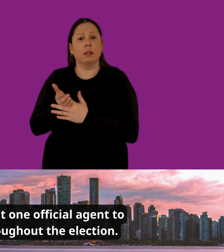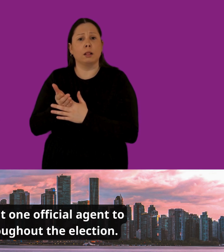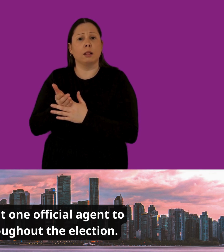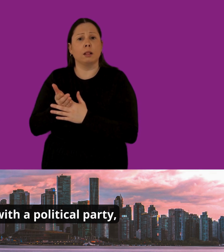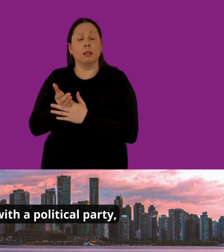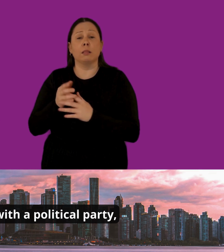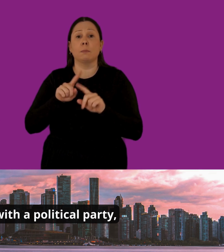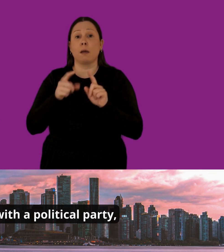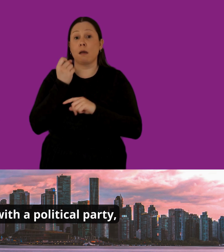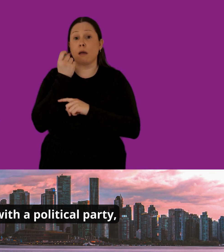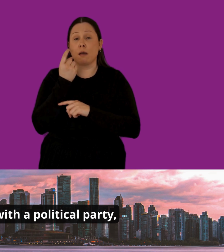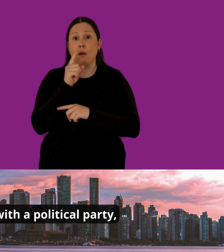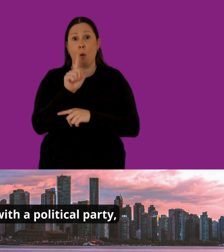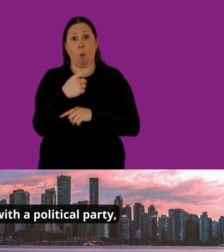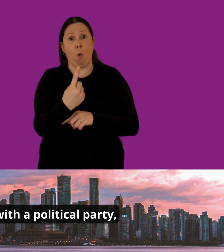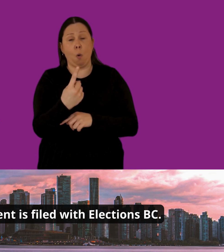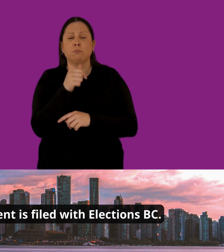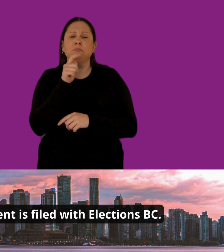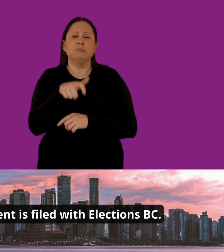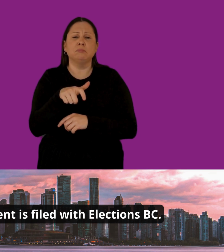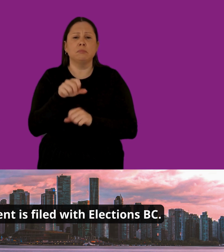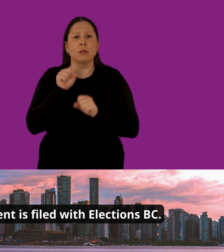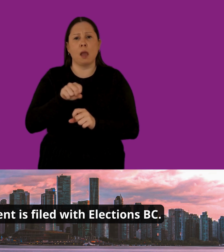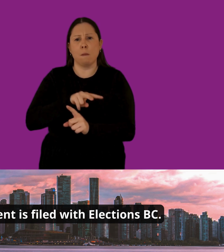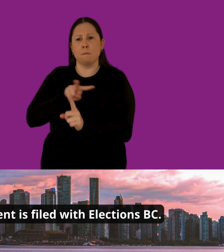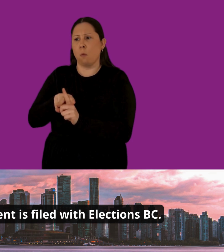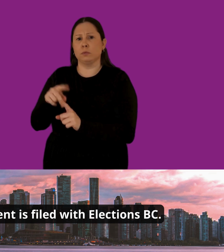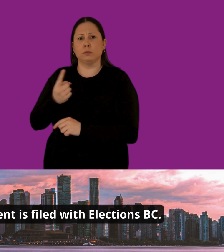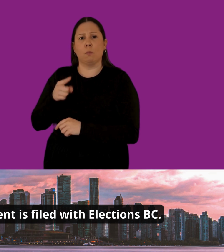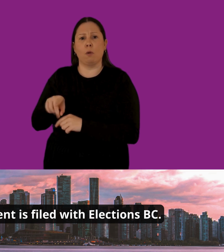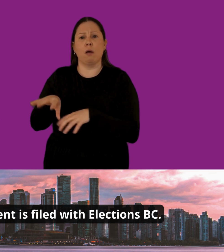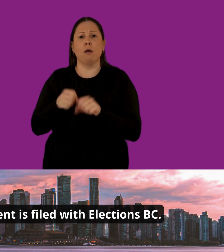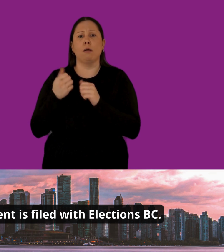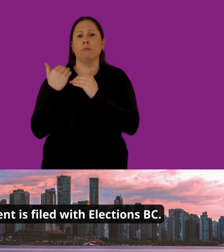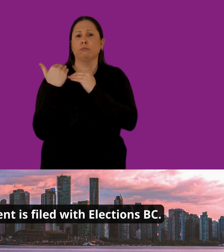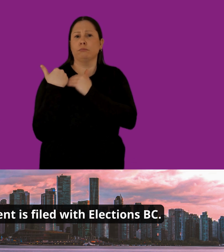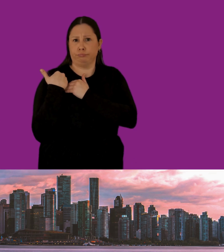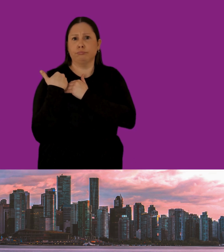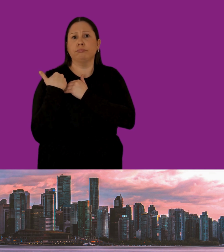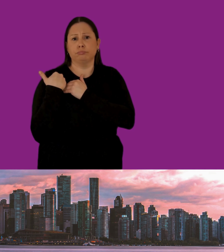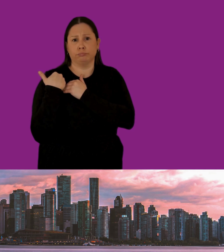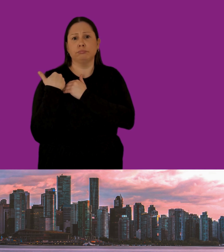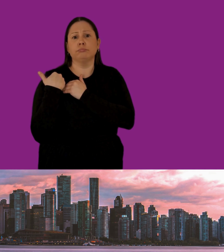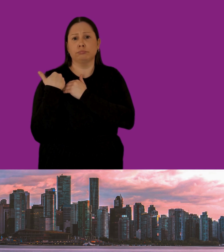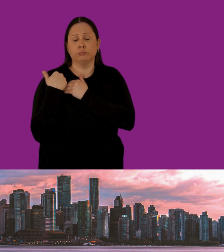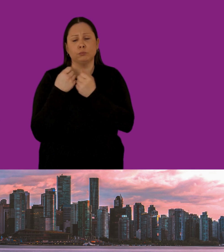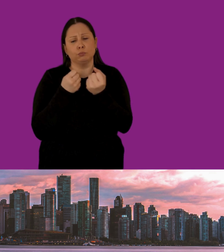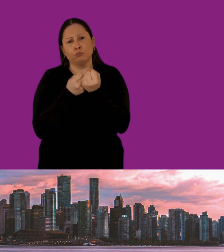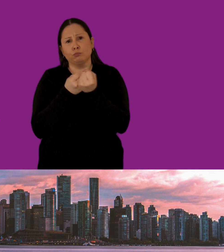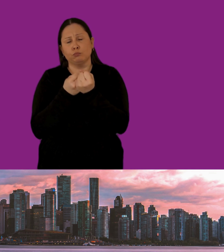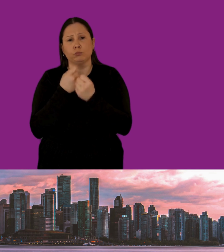election. If you're running with a political party, make sure that appointment is filed with Elections BC.